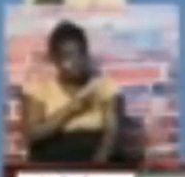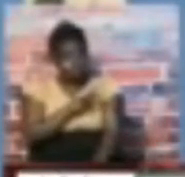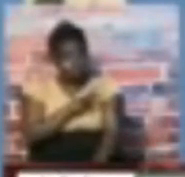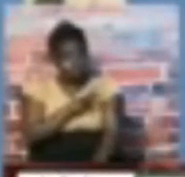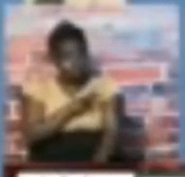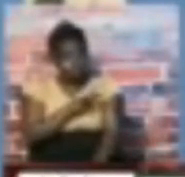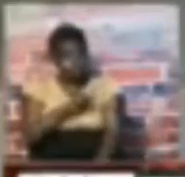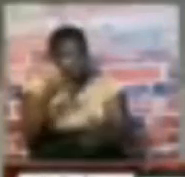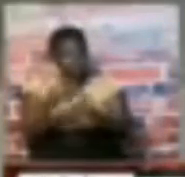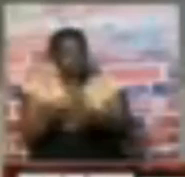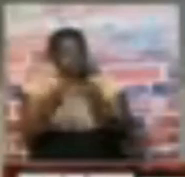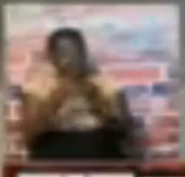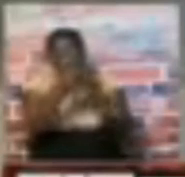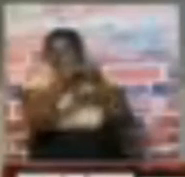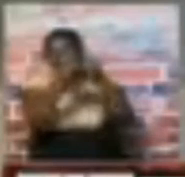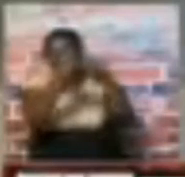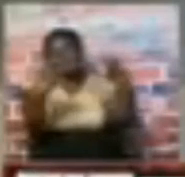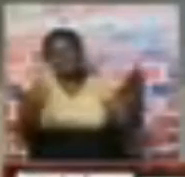when there are so many